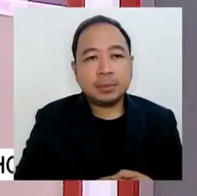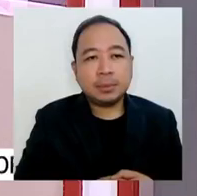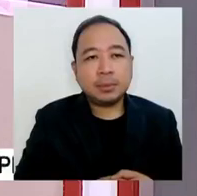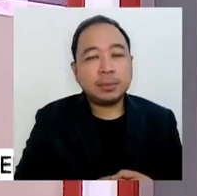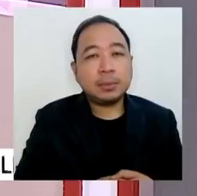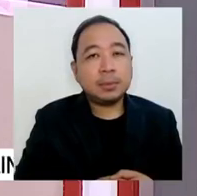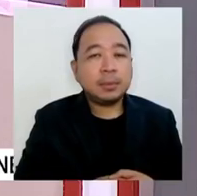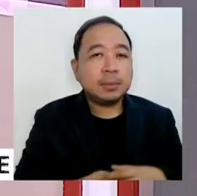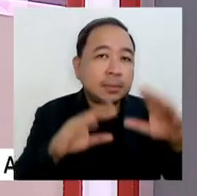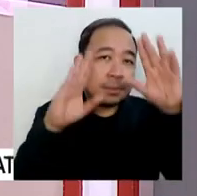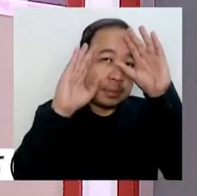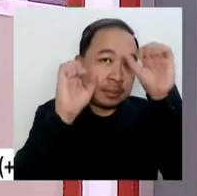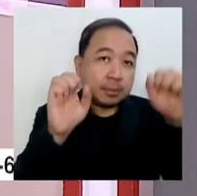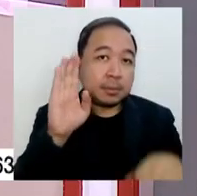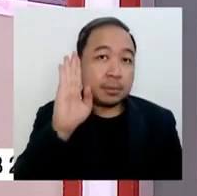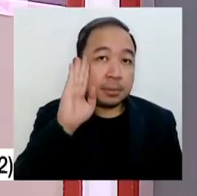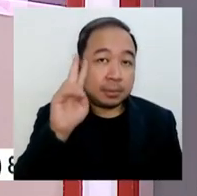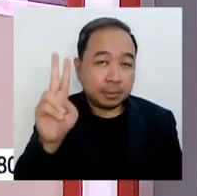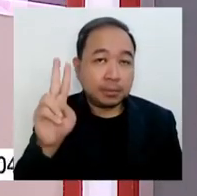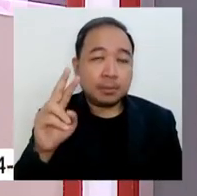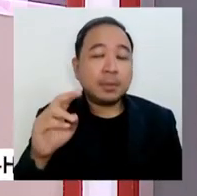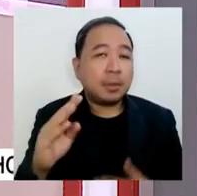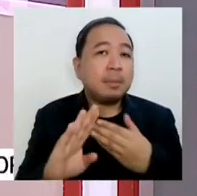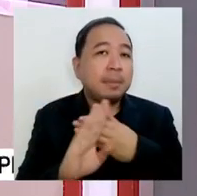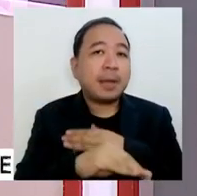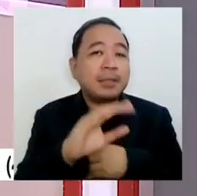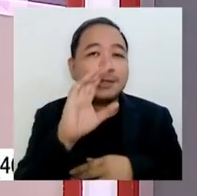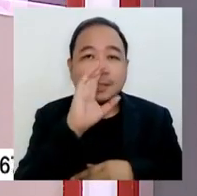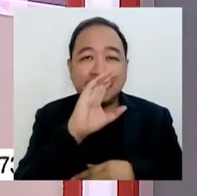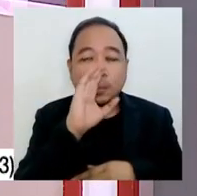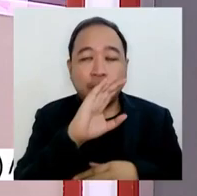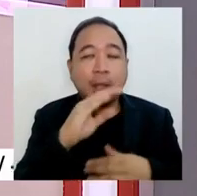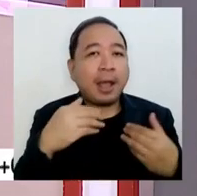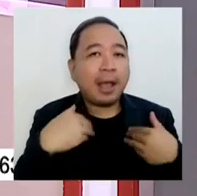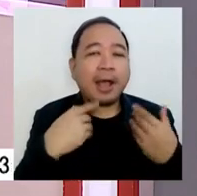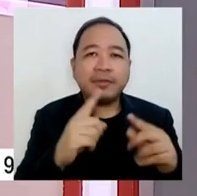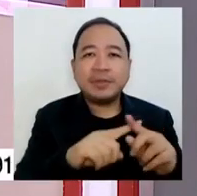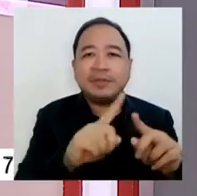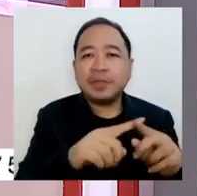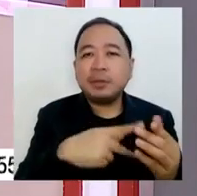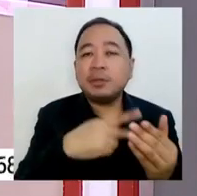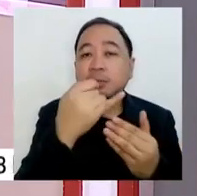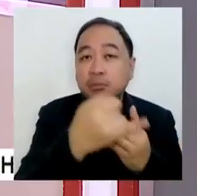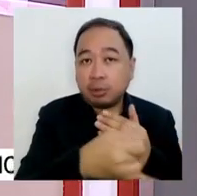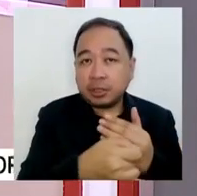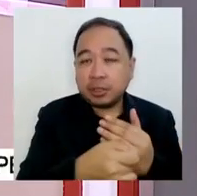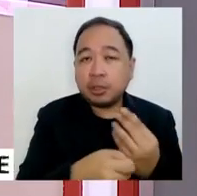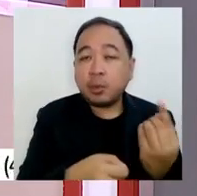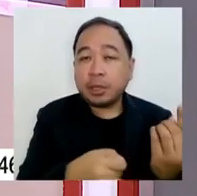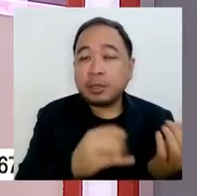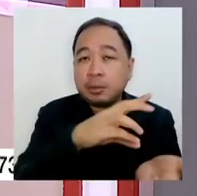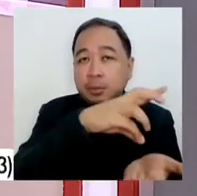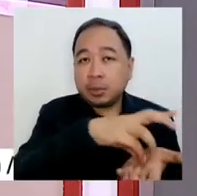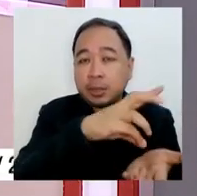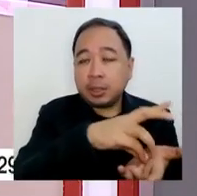President Ferdinand Marcos Jr. back in Cebu, bringing with him a slew of projects for one of the provinces that